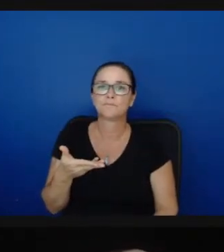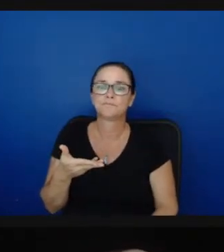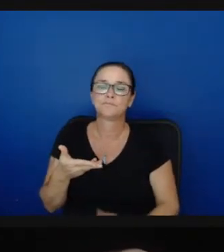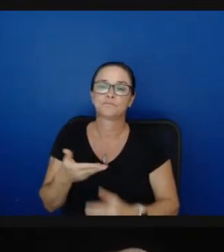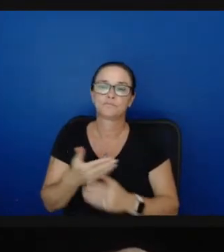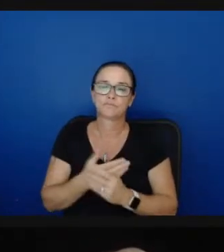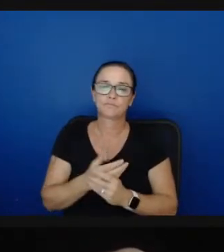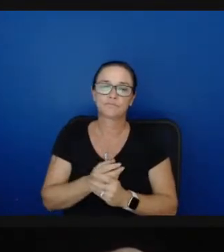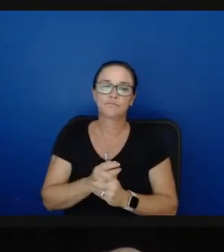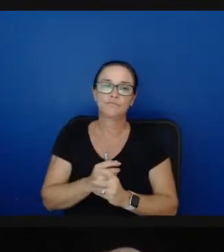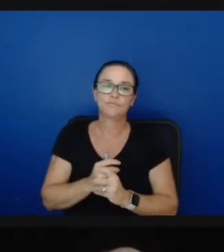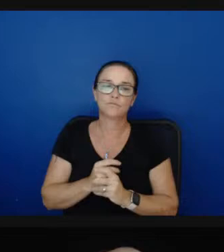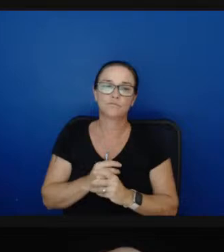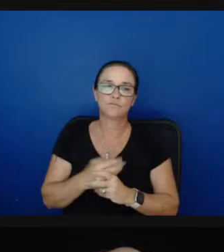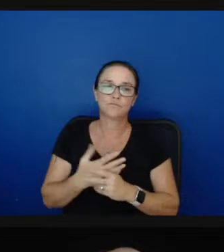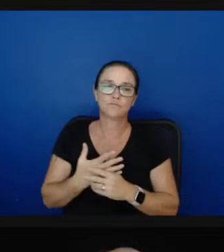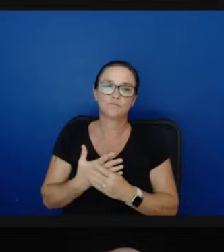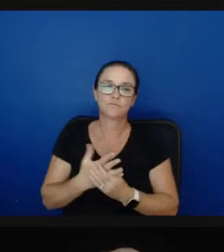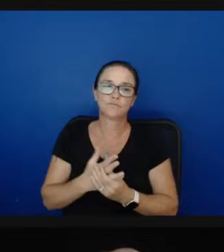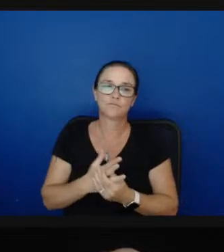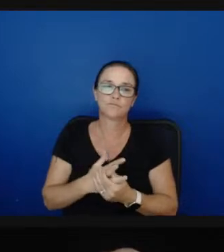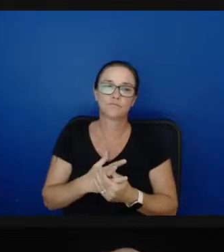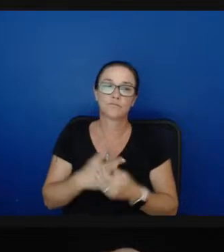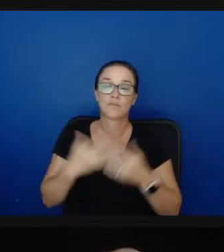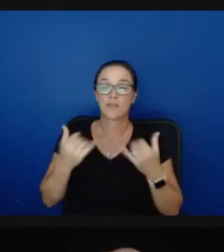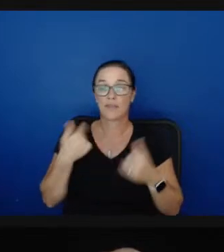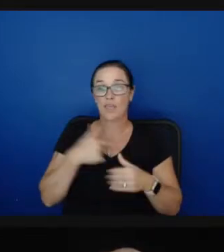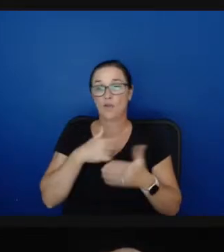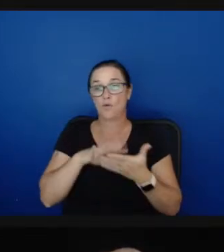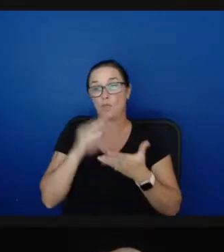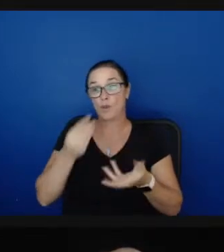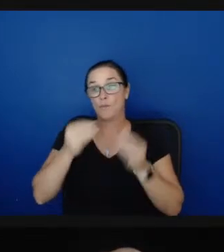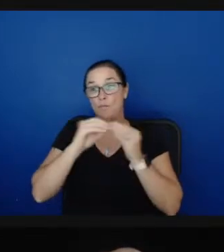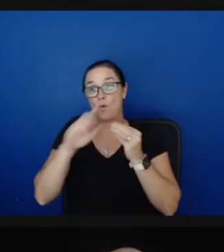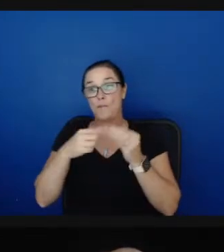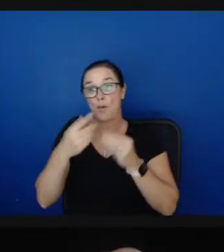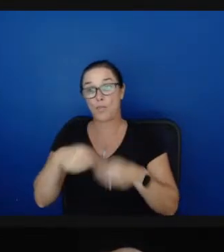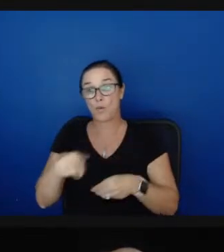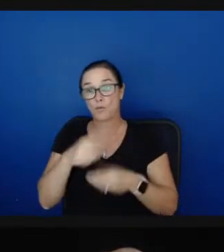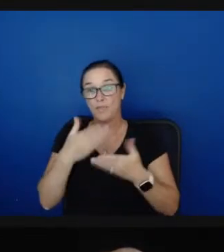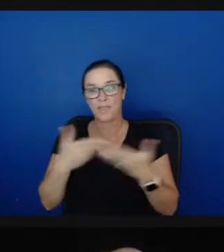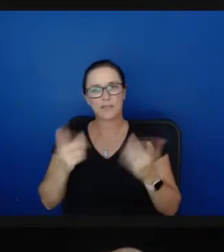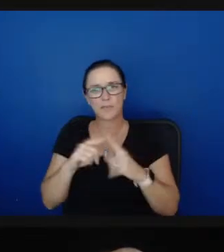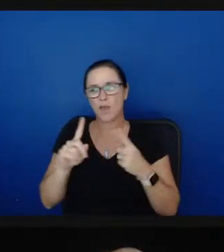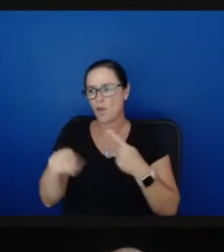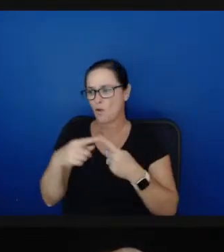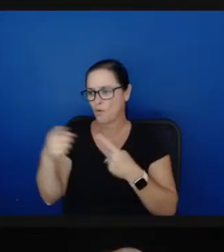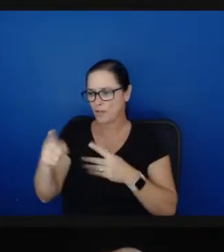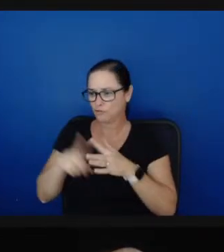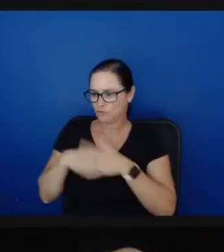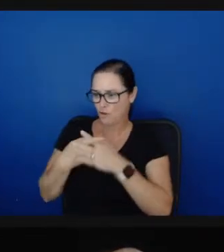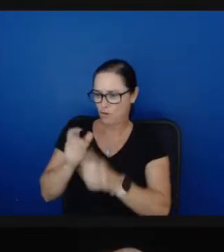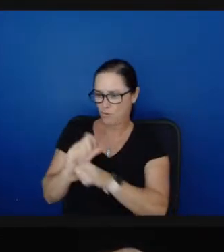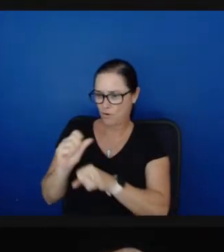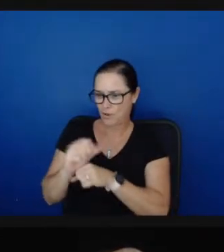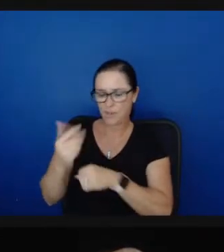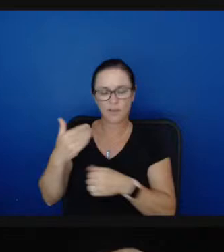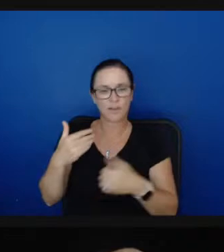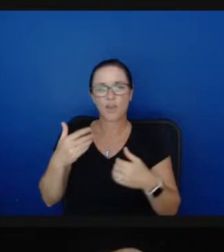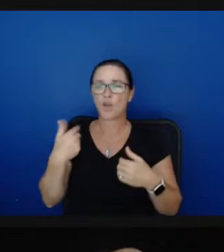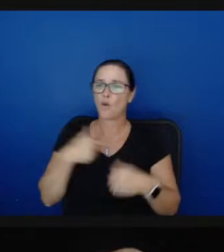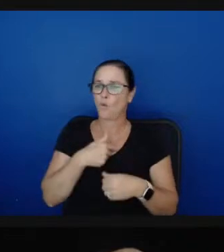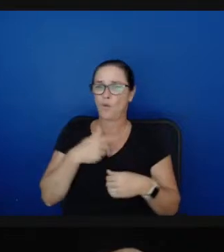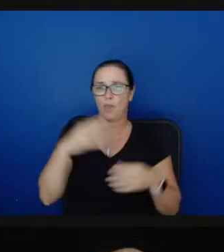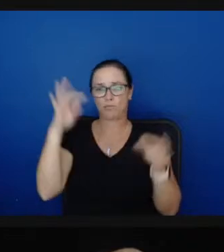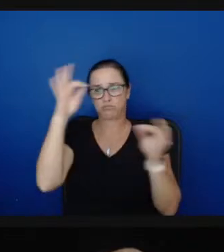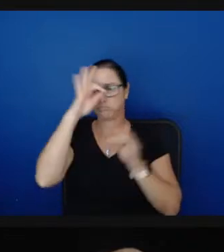we're iterating and learning more about those things, but when he began, we really knew so much less than now. So this really